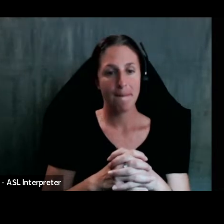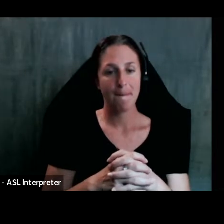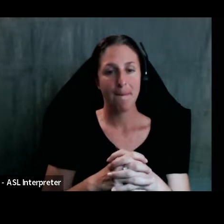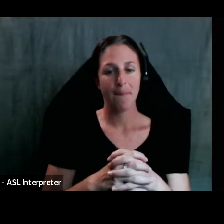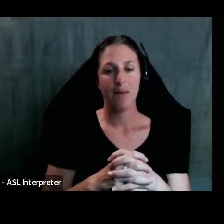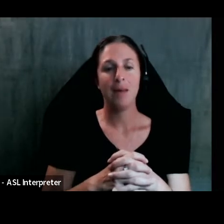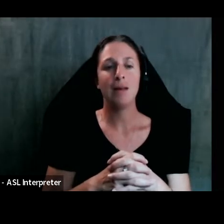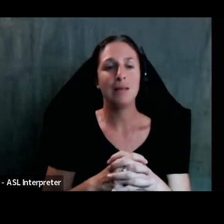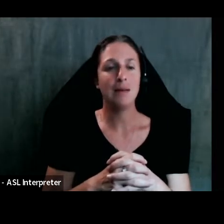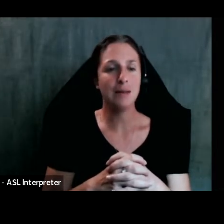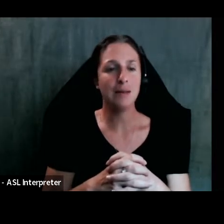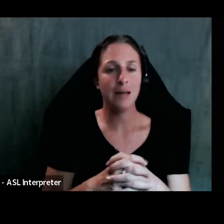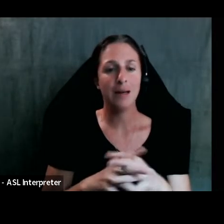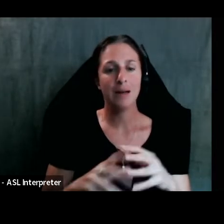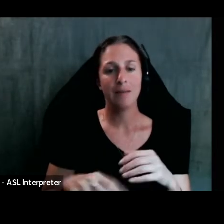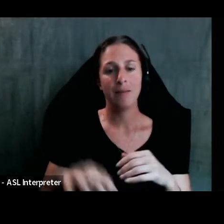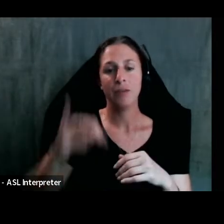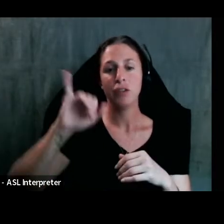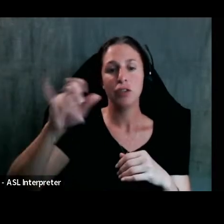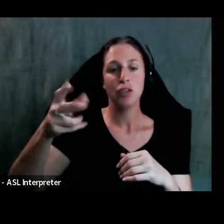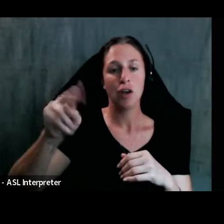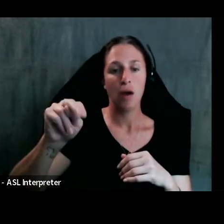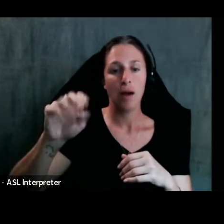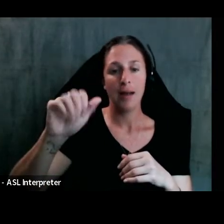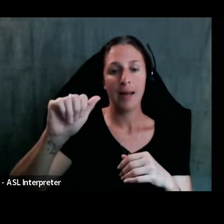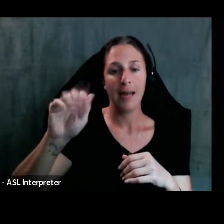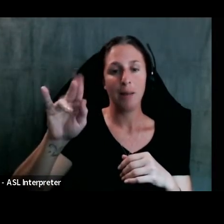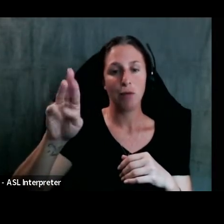Okay, John Abrams.